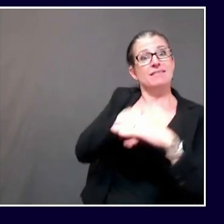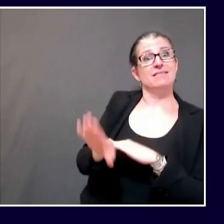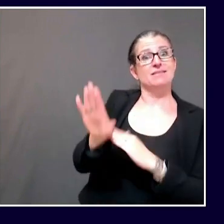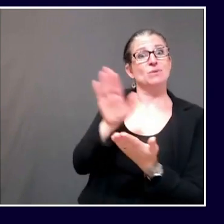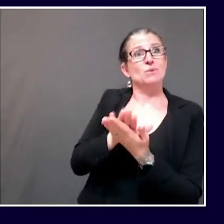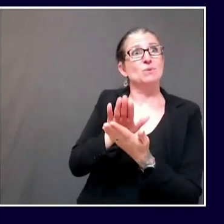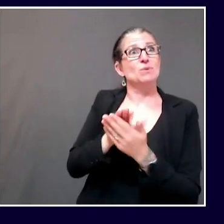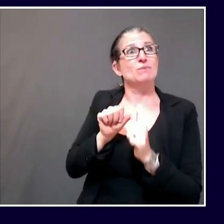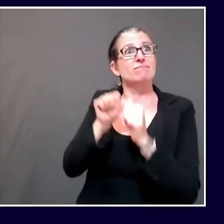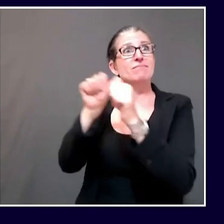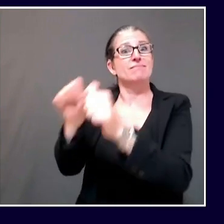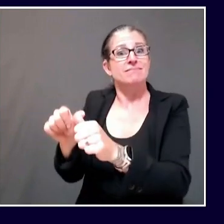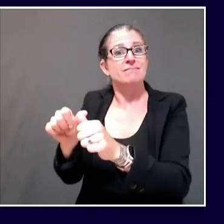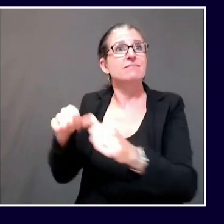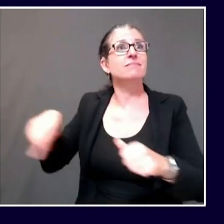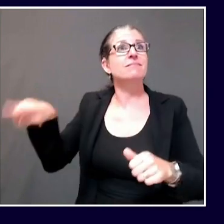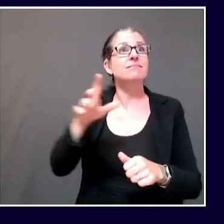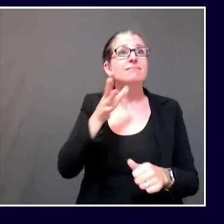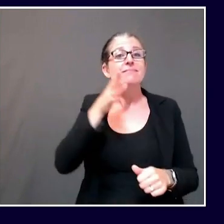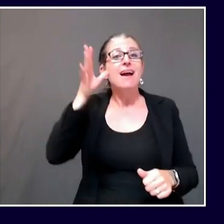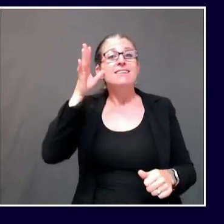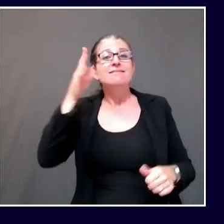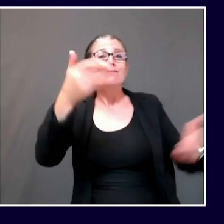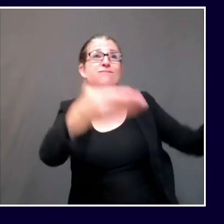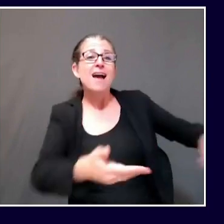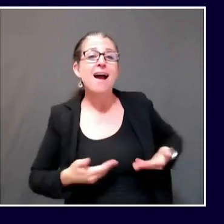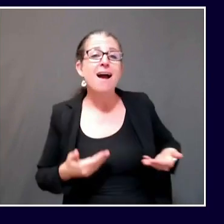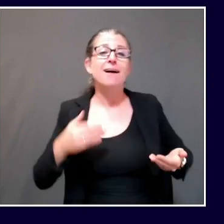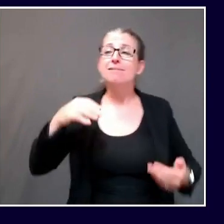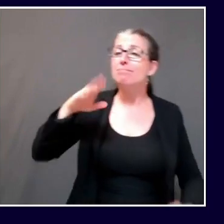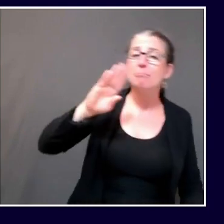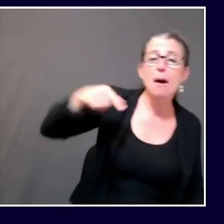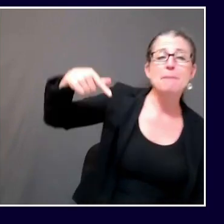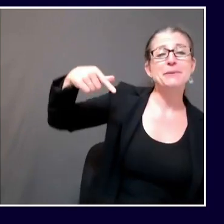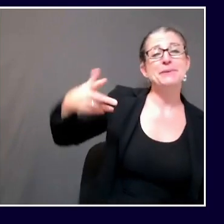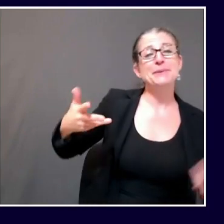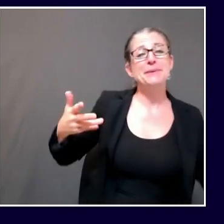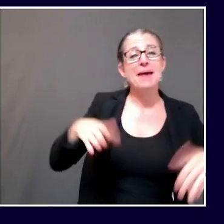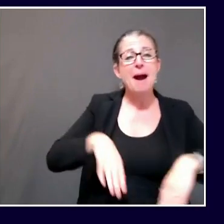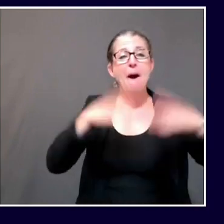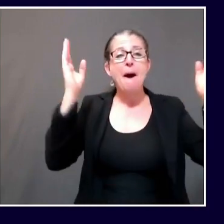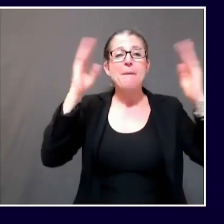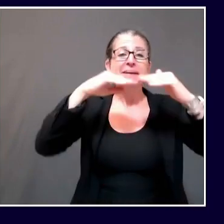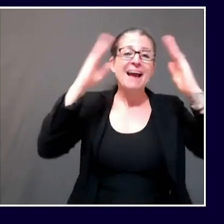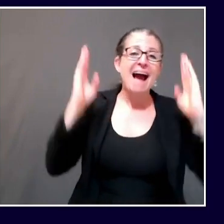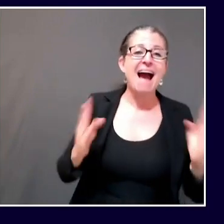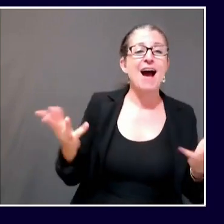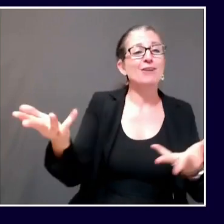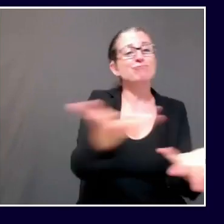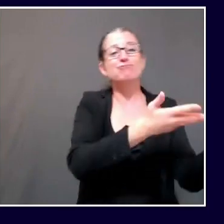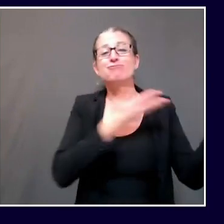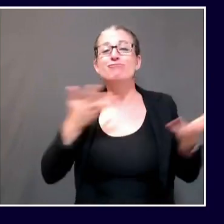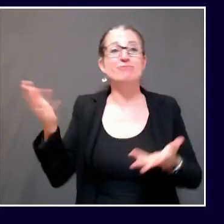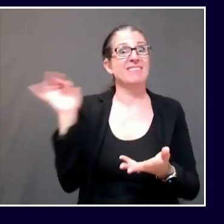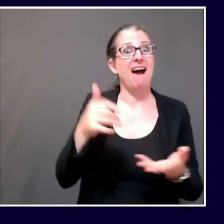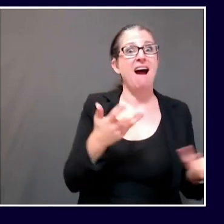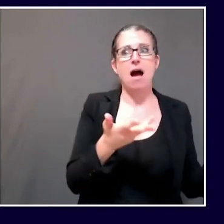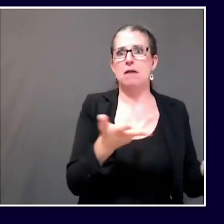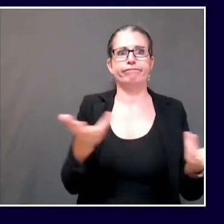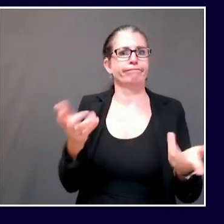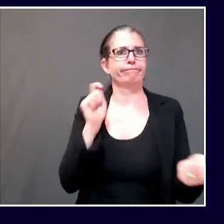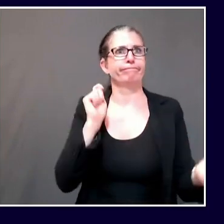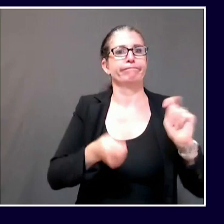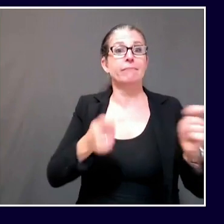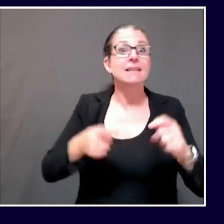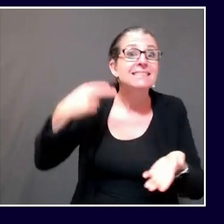cultural events that you associate with being back in school may not be there this year, or at least for some time. We understand that, and